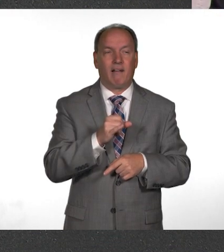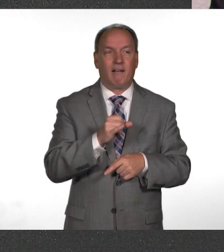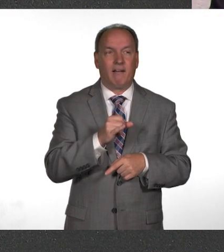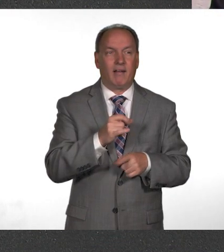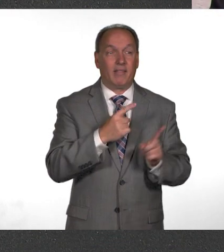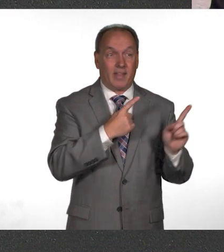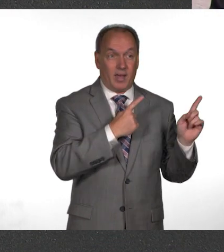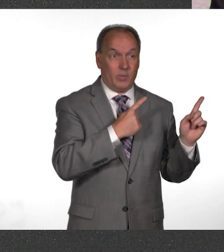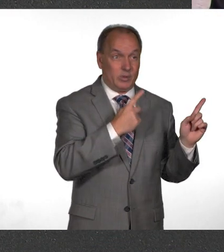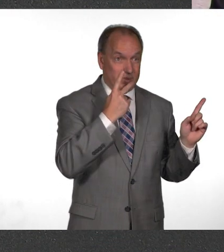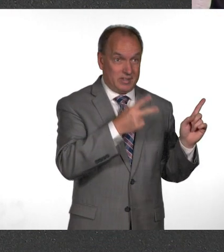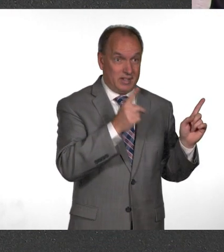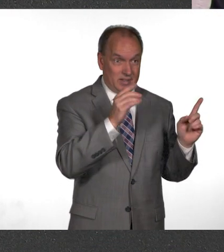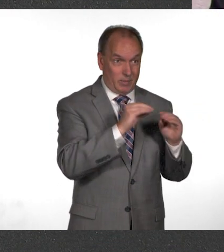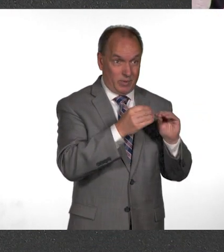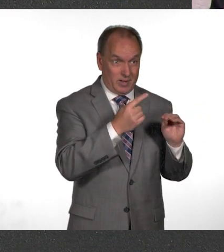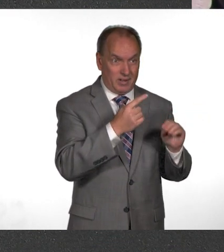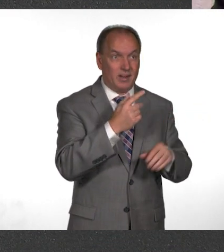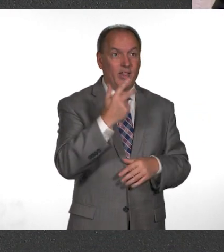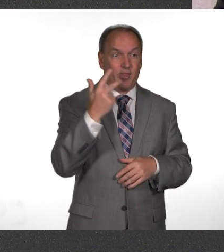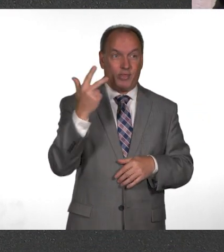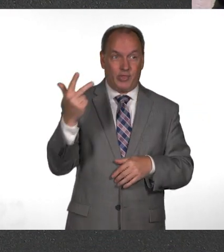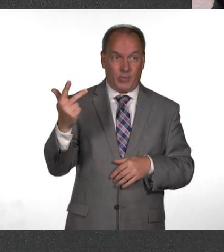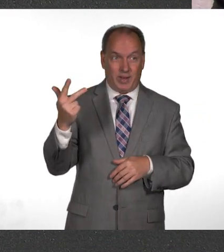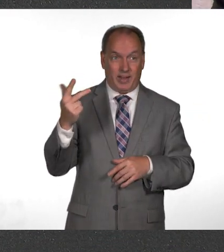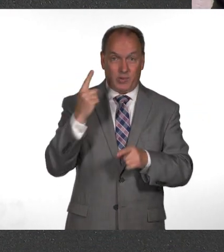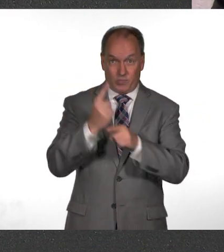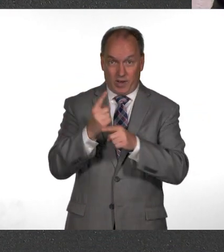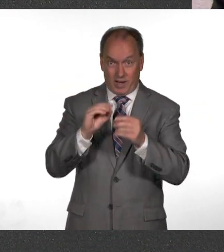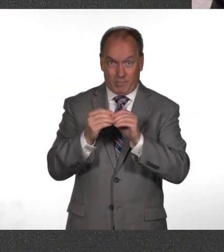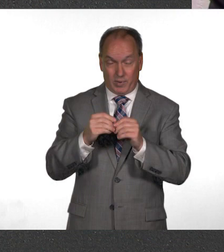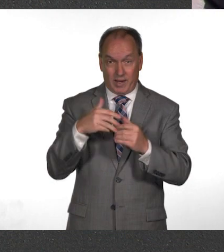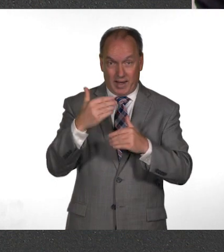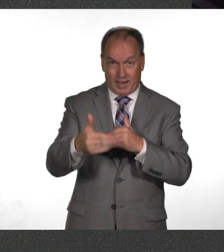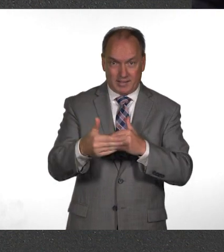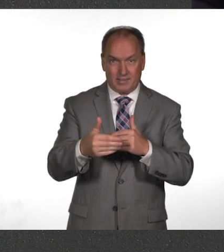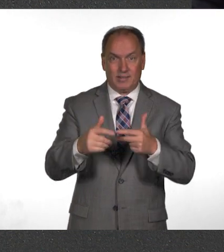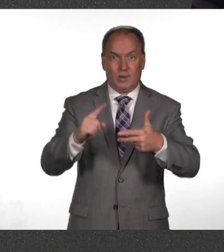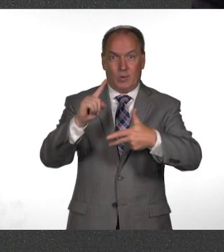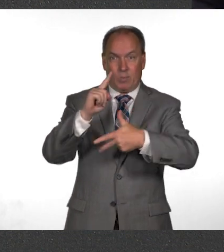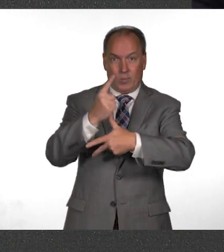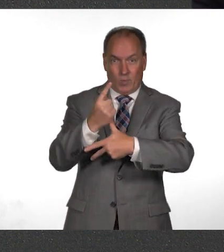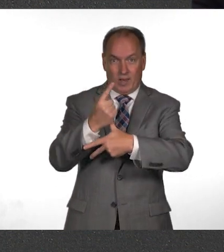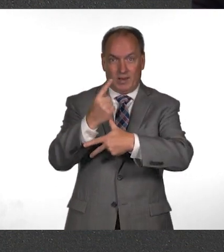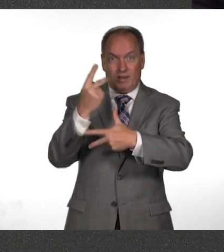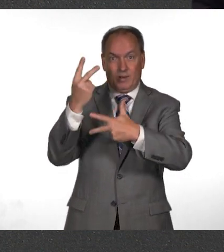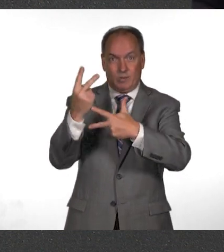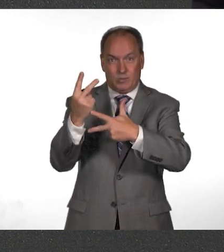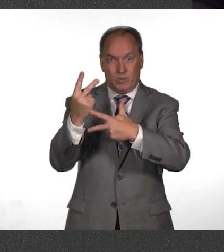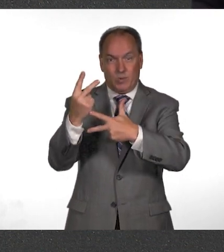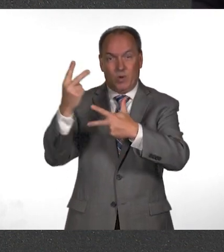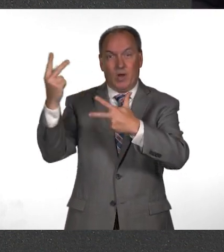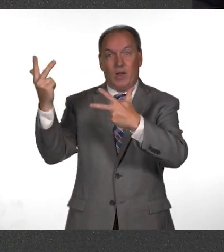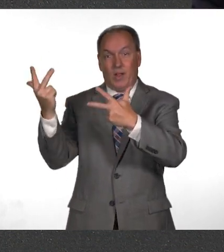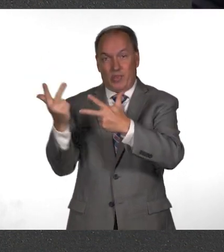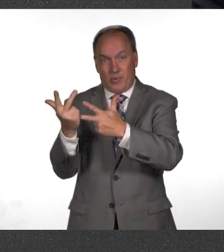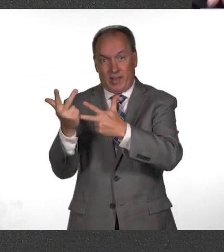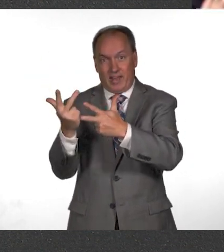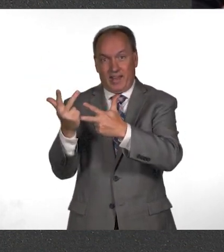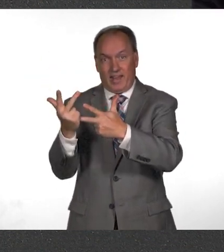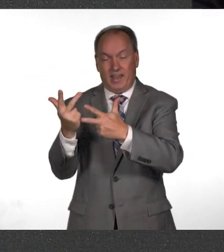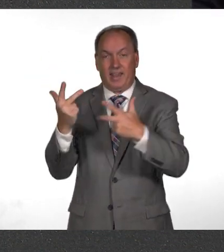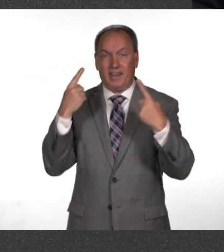Can you see what that one is? Number 3. Is that the right number? It is. We have 1, 2,